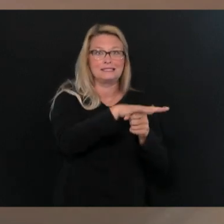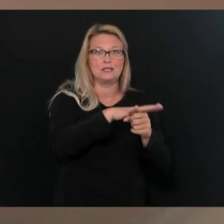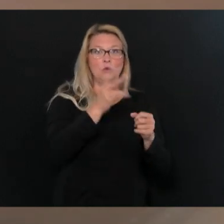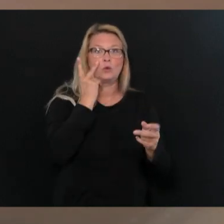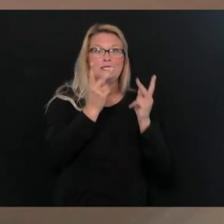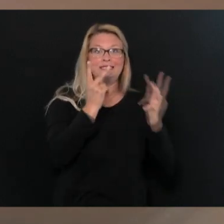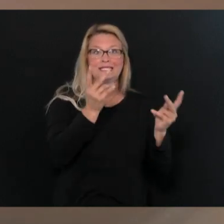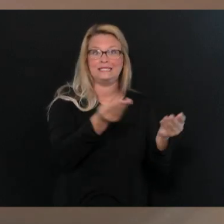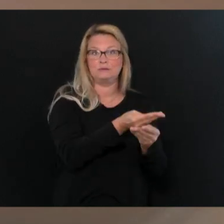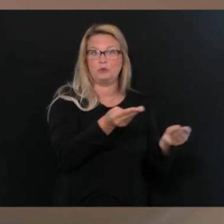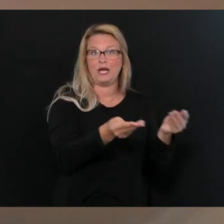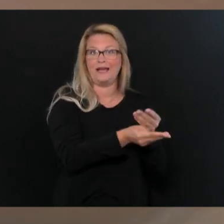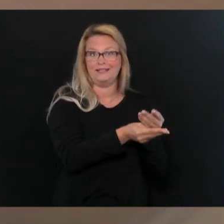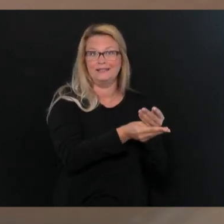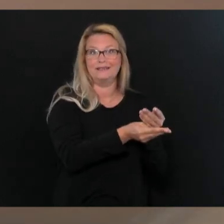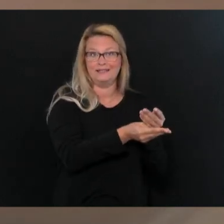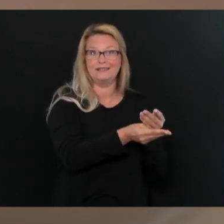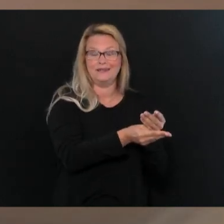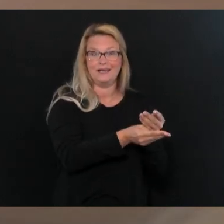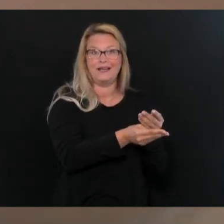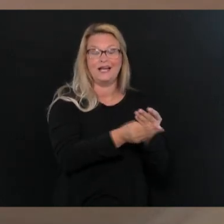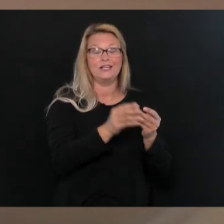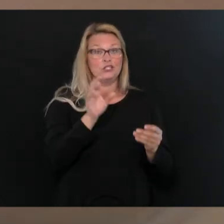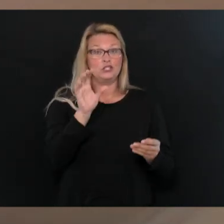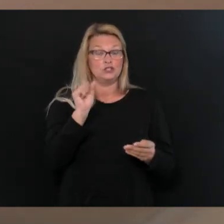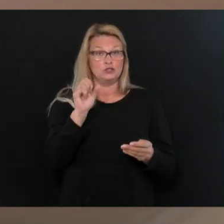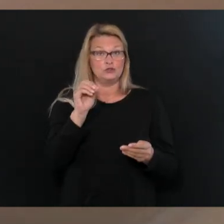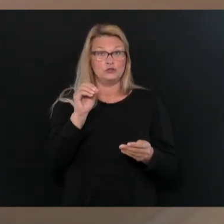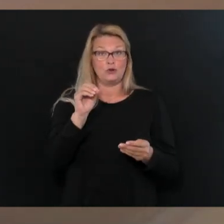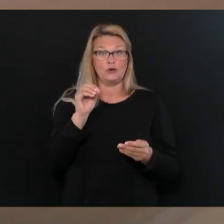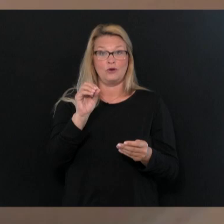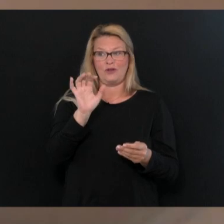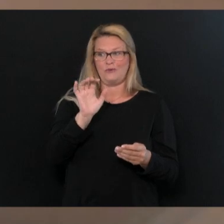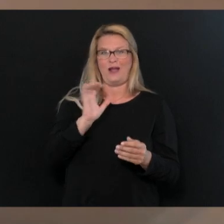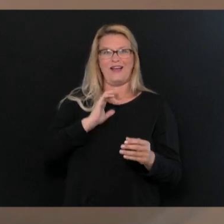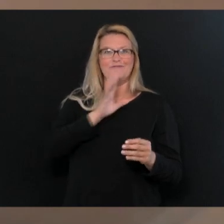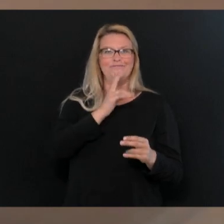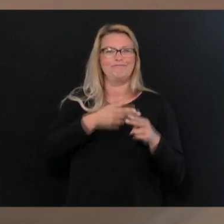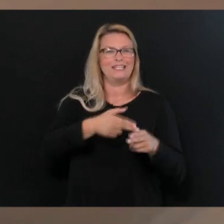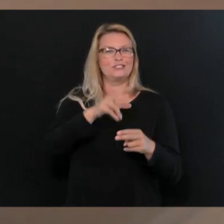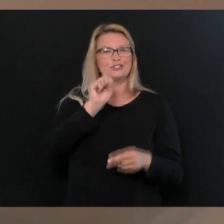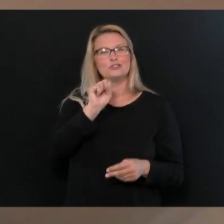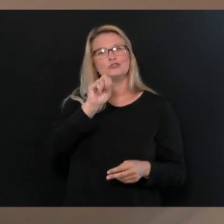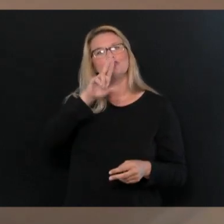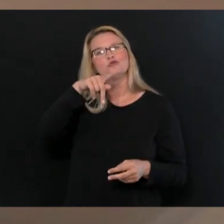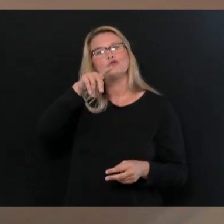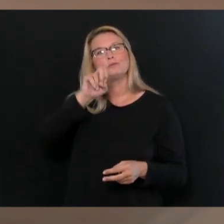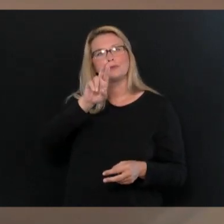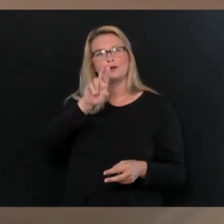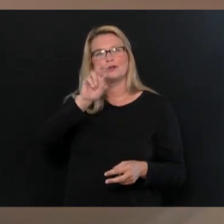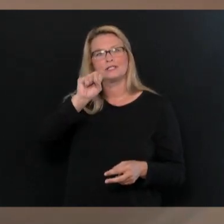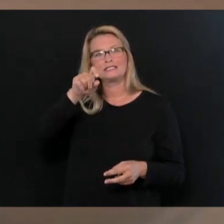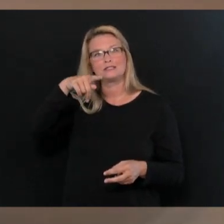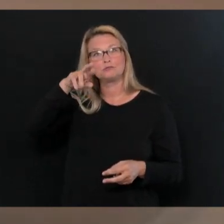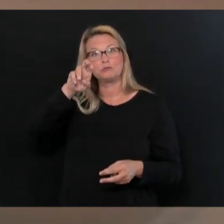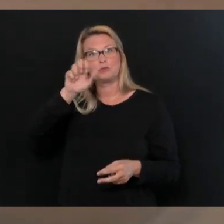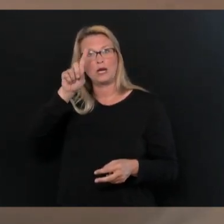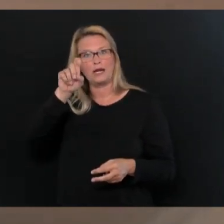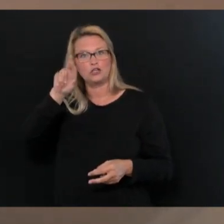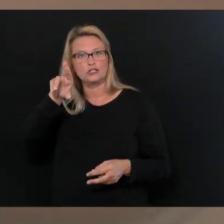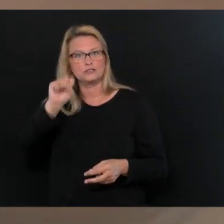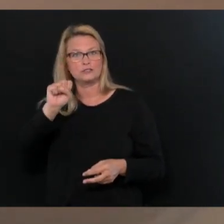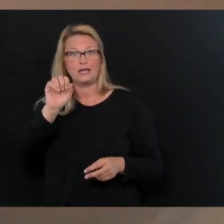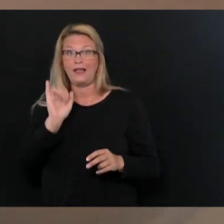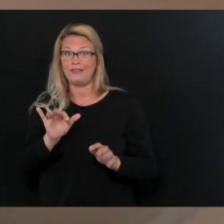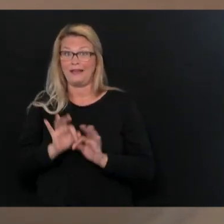and we're able to identify them. And these, as we've talked about, these super spreaders are so important in trying to reduce the spread.